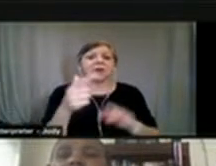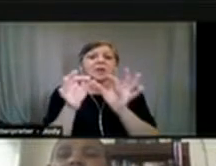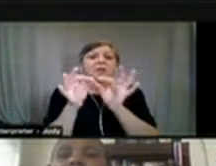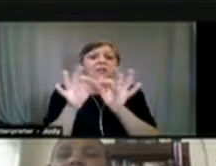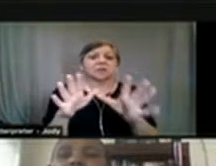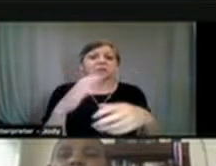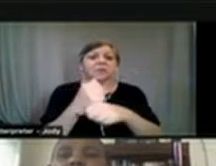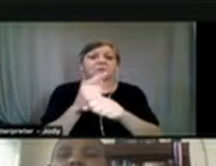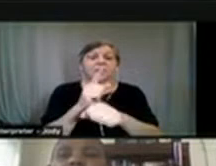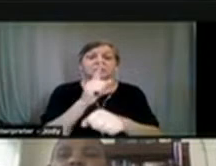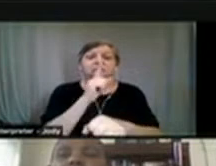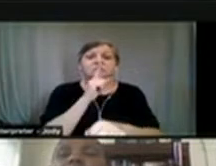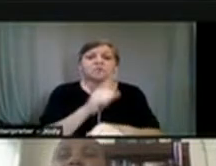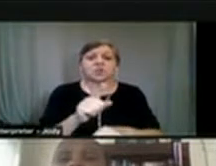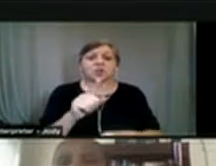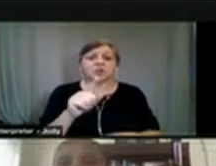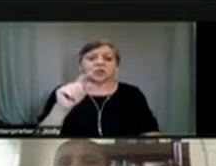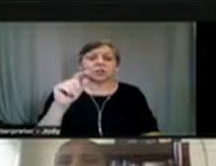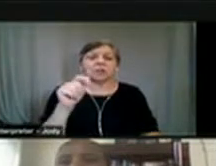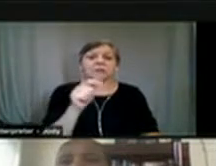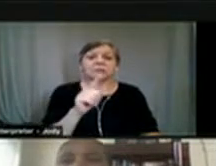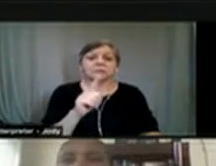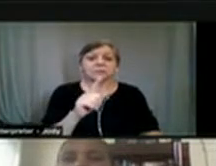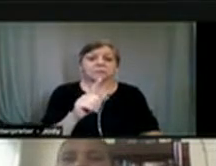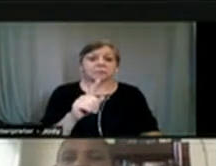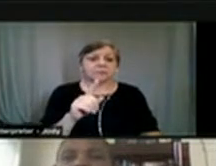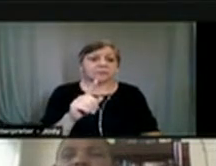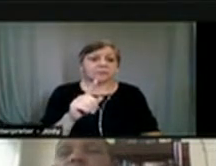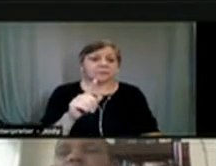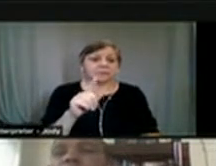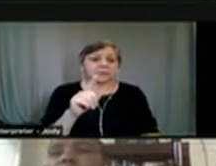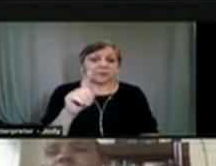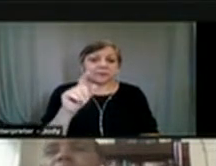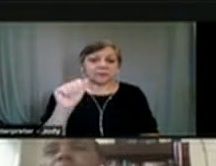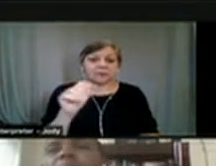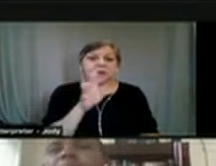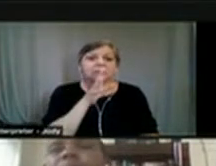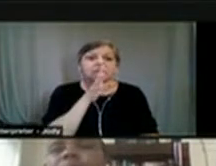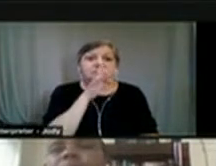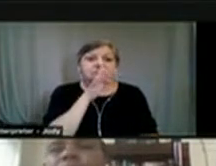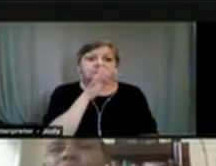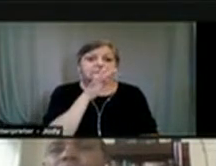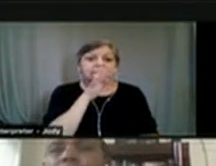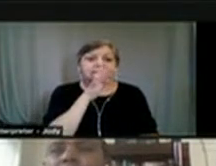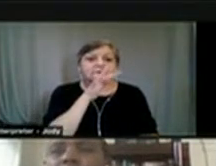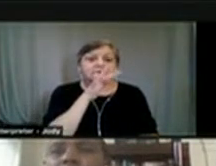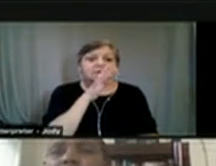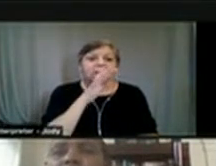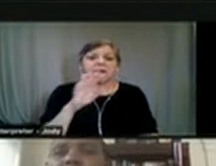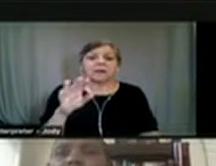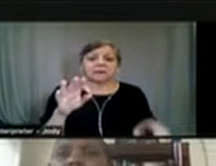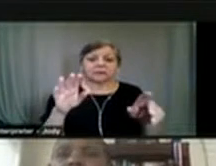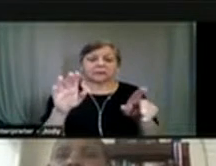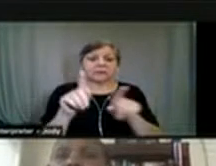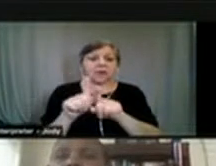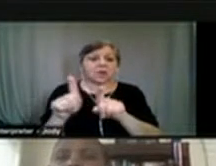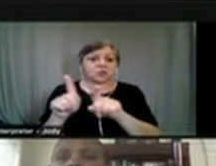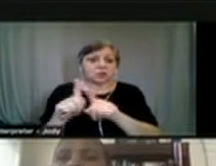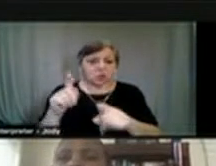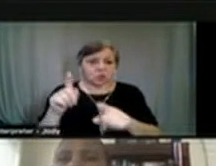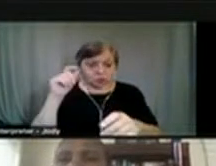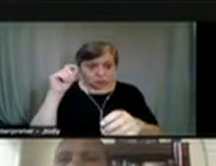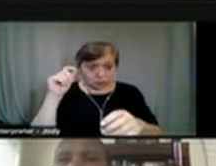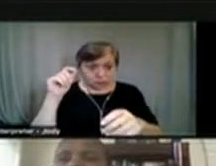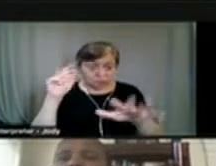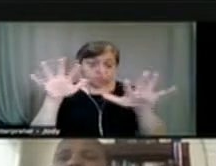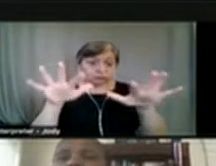your microphone is on, that you are unmuted. And just one more reminder to speakers to please be mindful of your